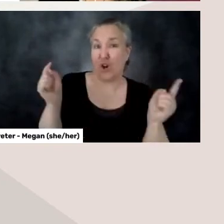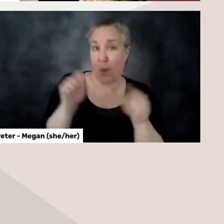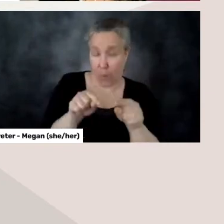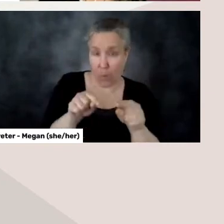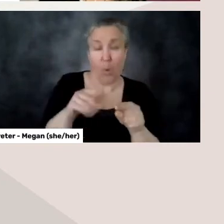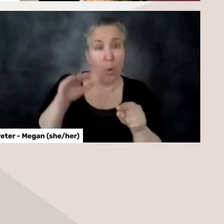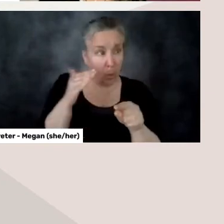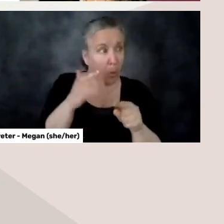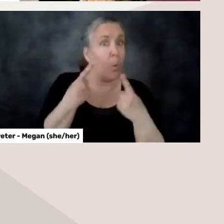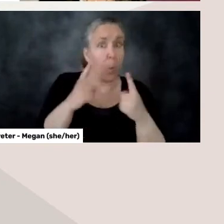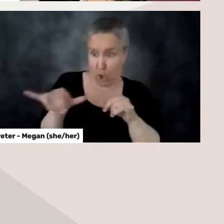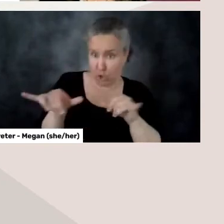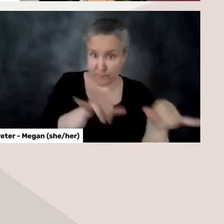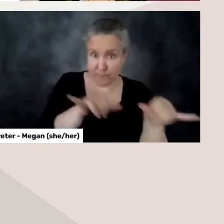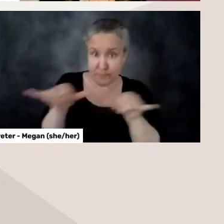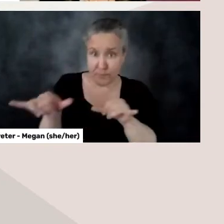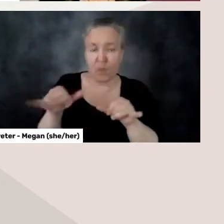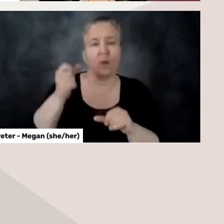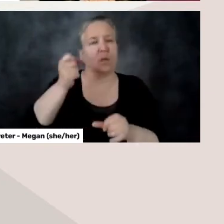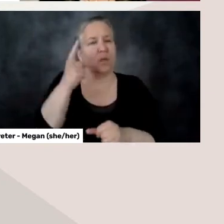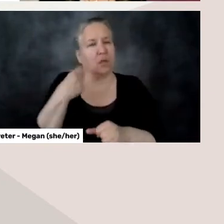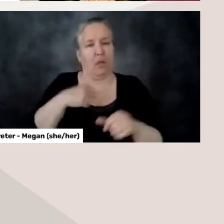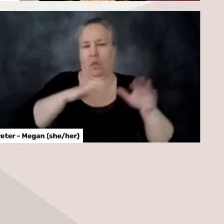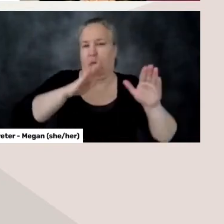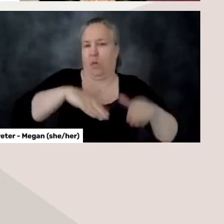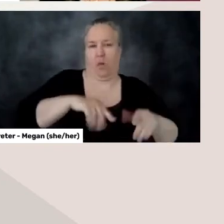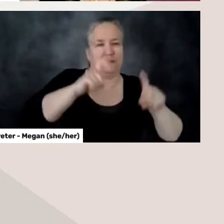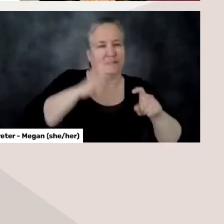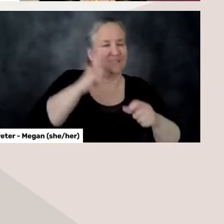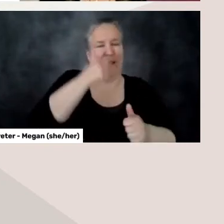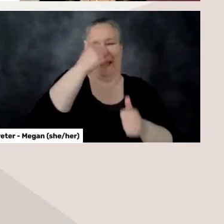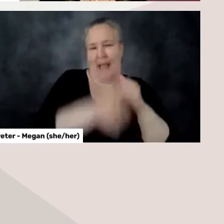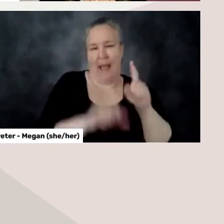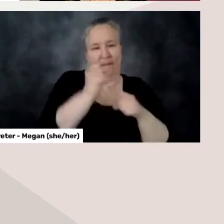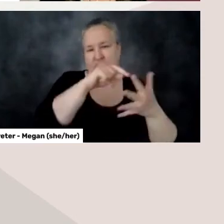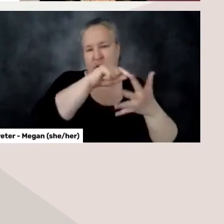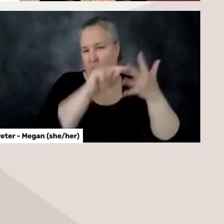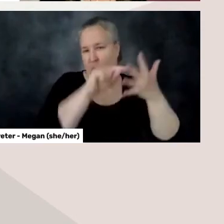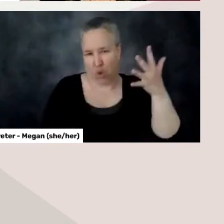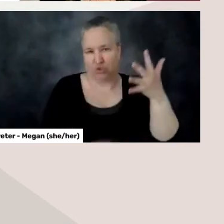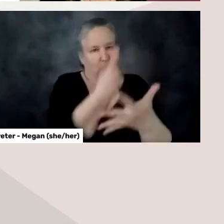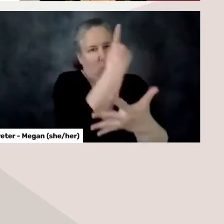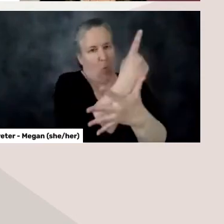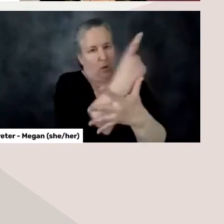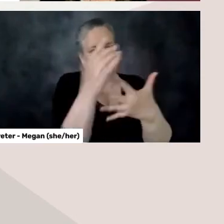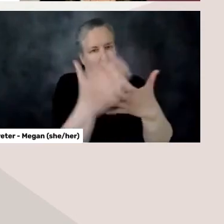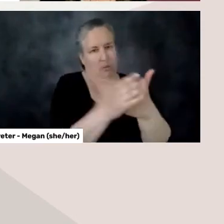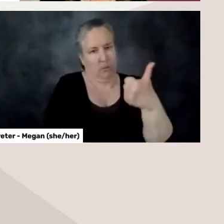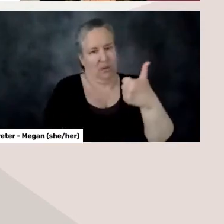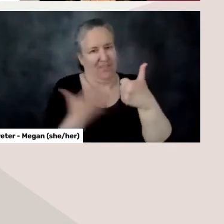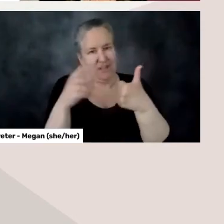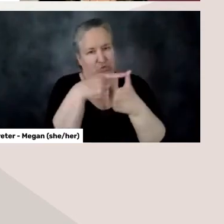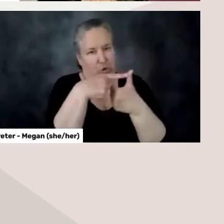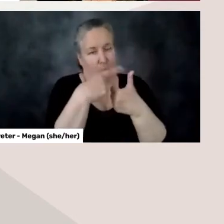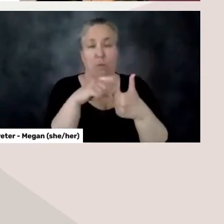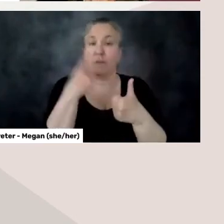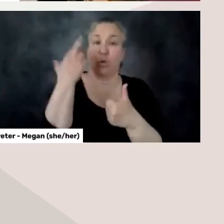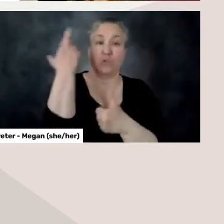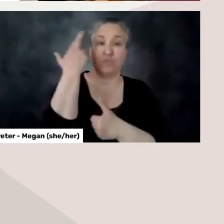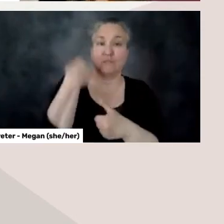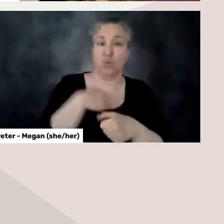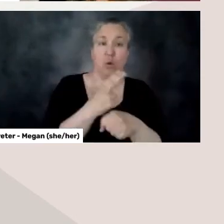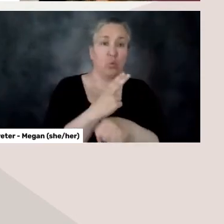seemed like it worked the same. But we haven't tested it in every single scenario. And so, but the only reason we use them is